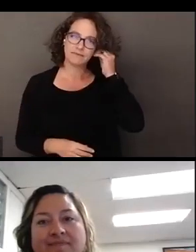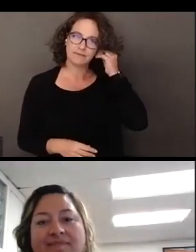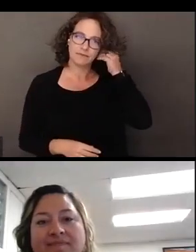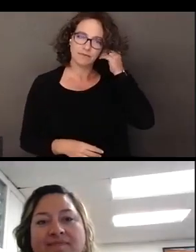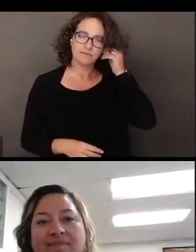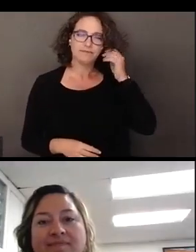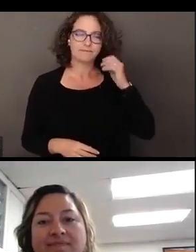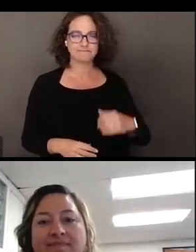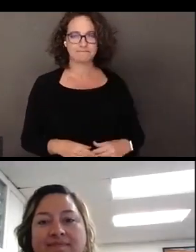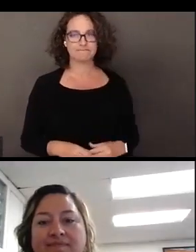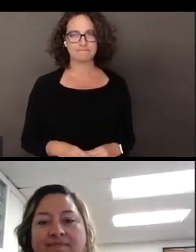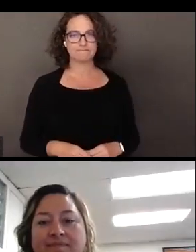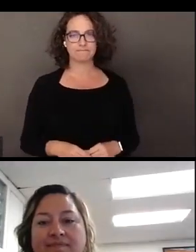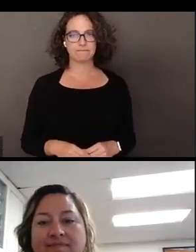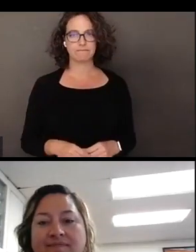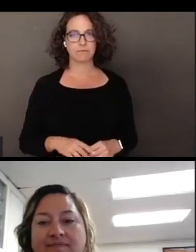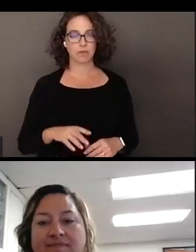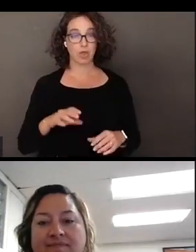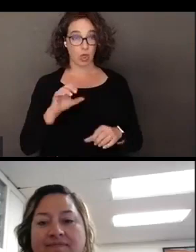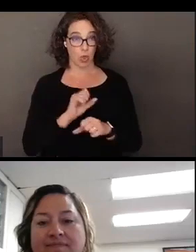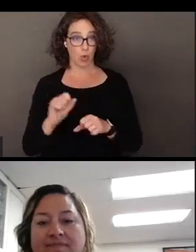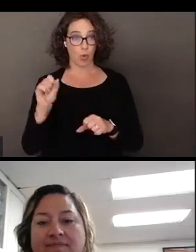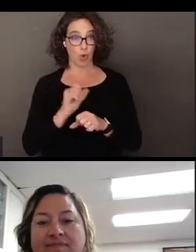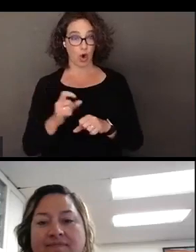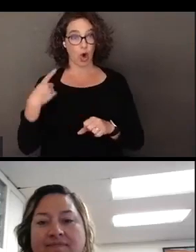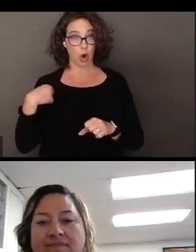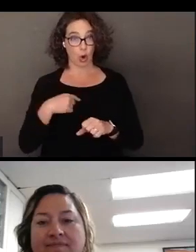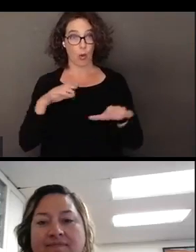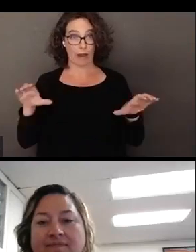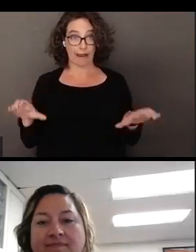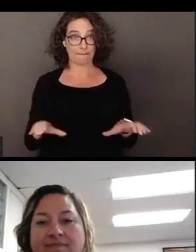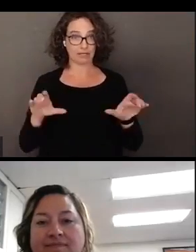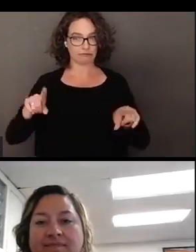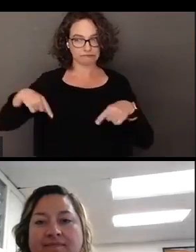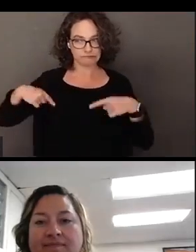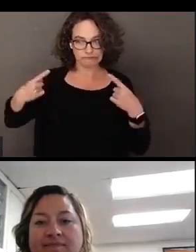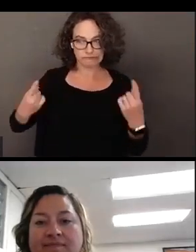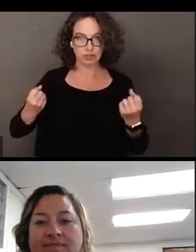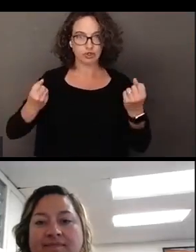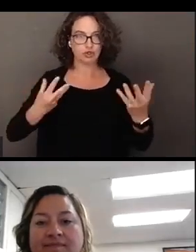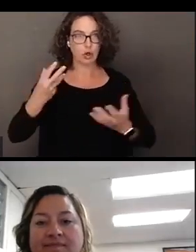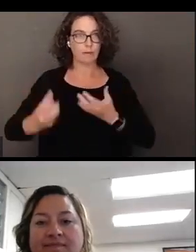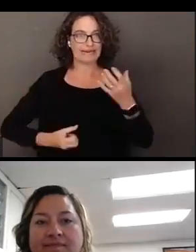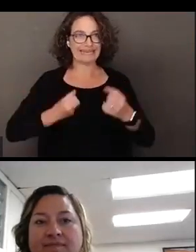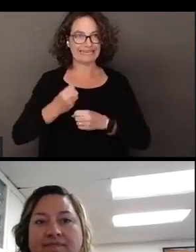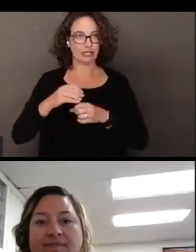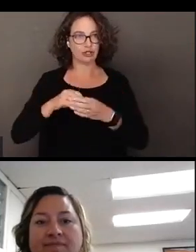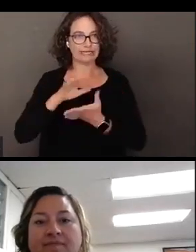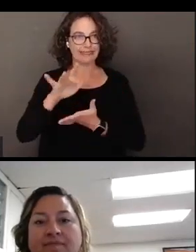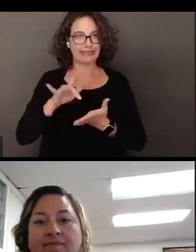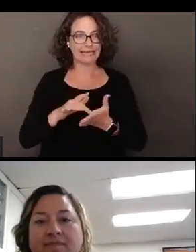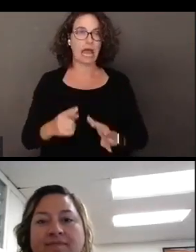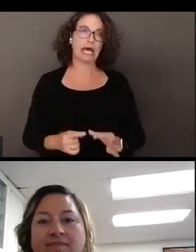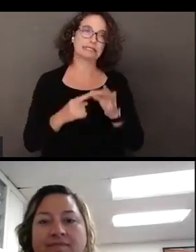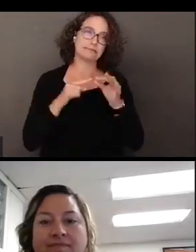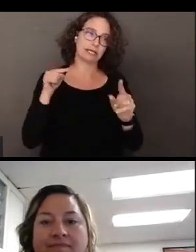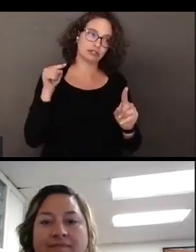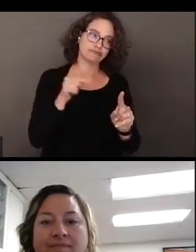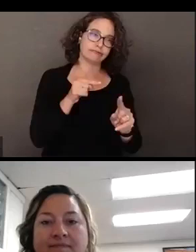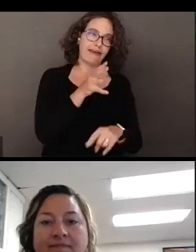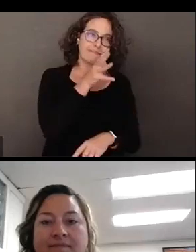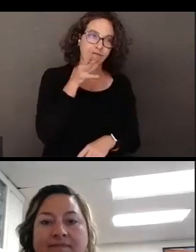You know, through all the work that we have been doing through so many years at the center, especially with the farming